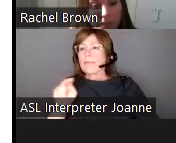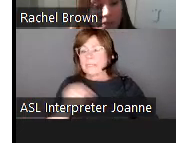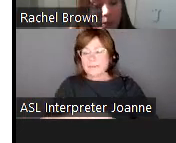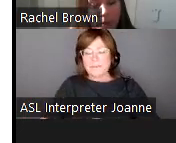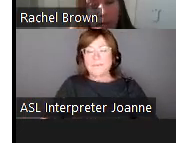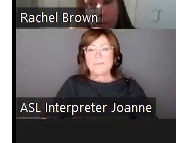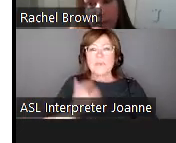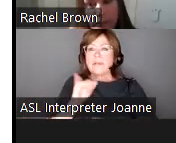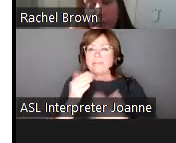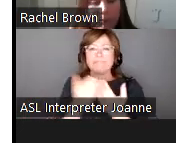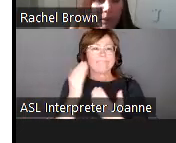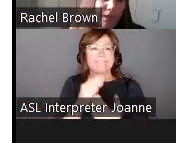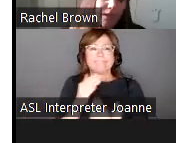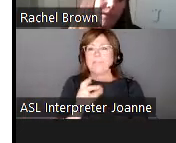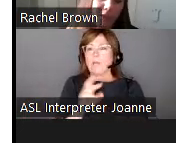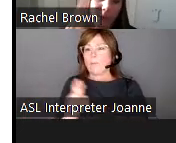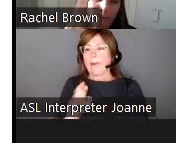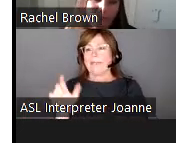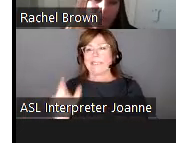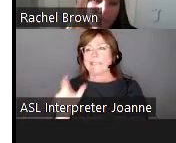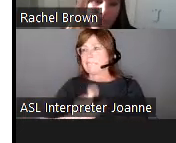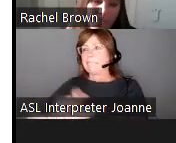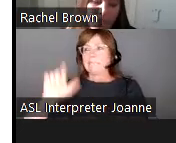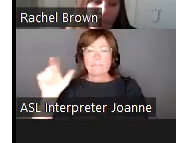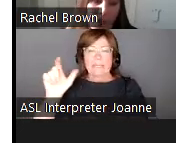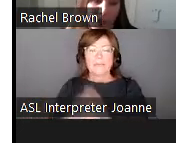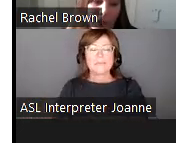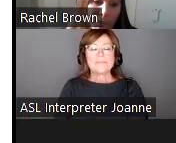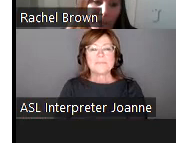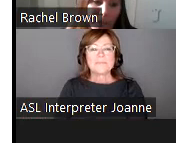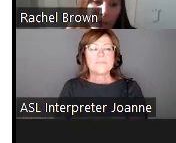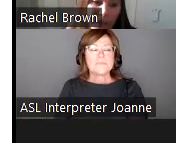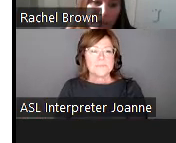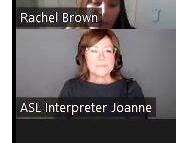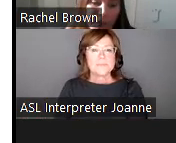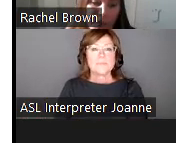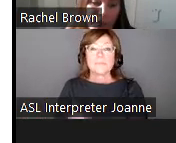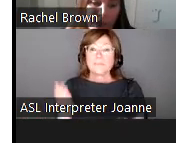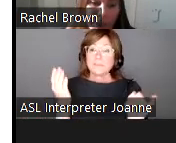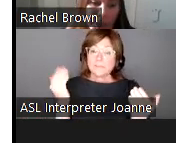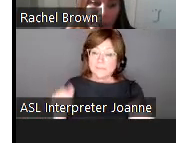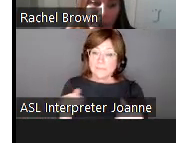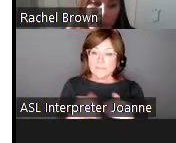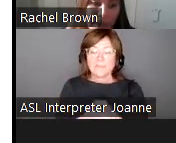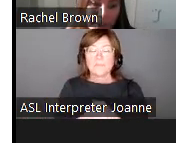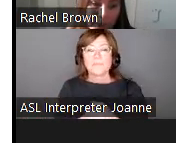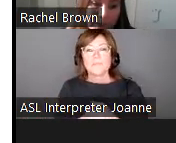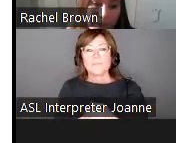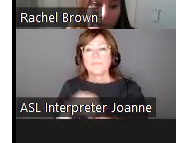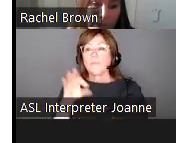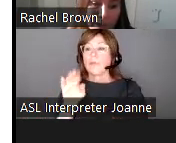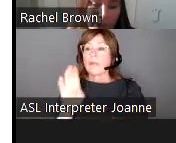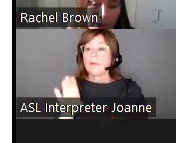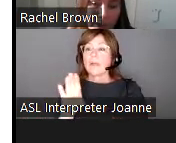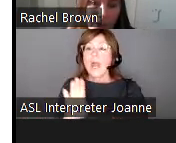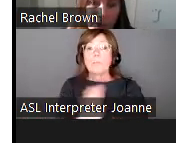it to the top, and it's just a quick right click, pin it to the top. And the next thing I want to chat about was Facebook's